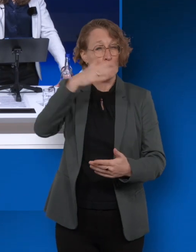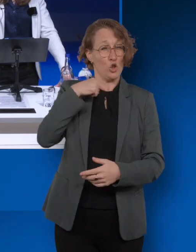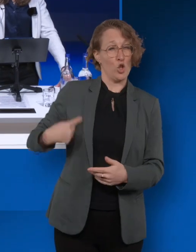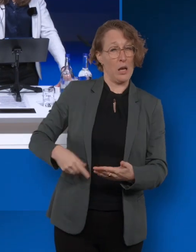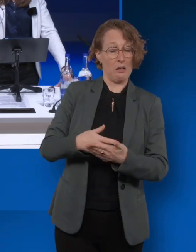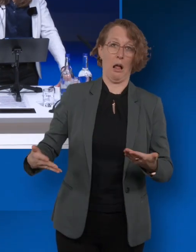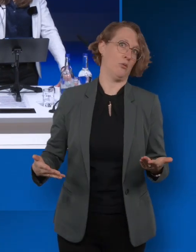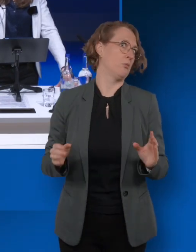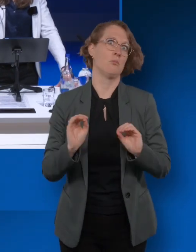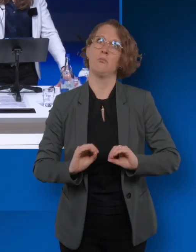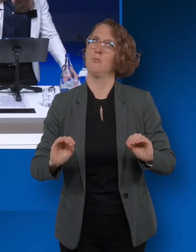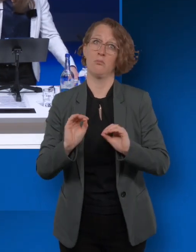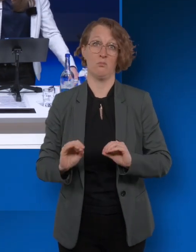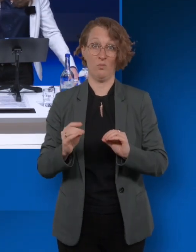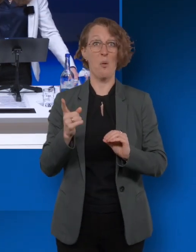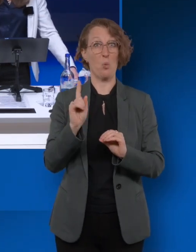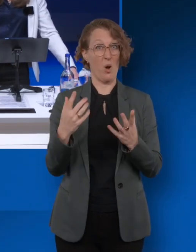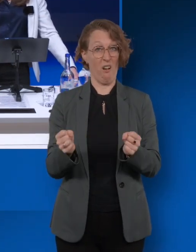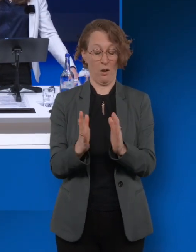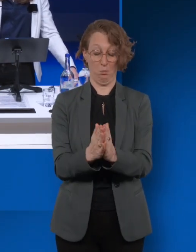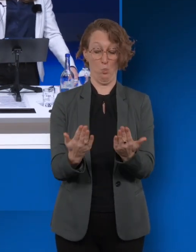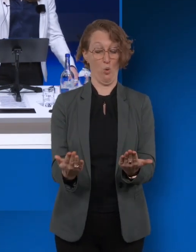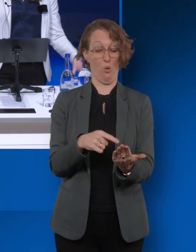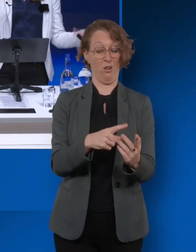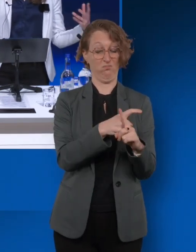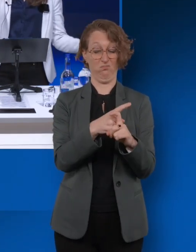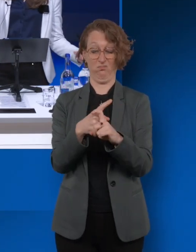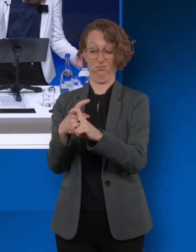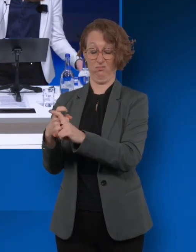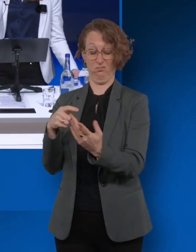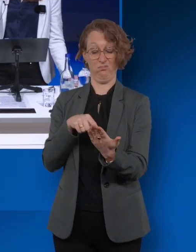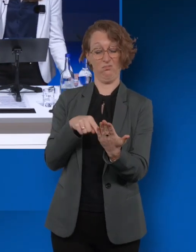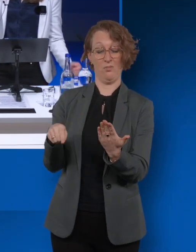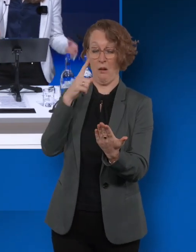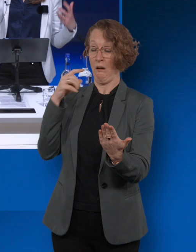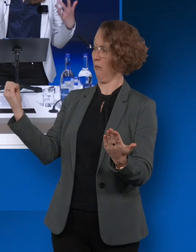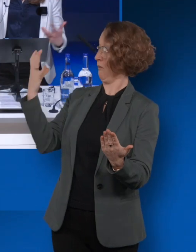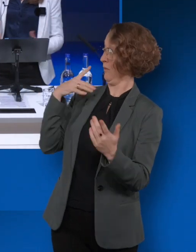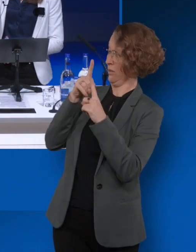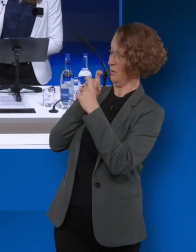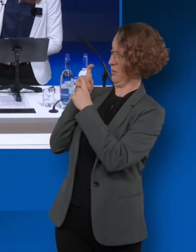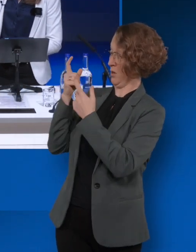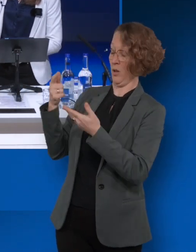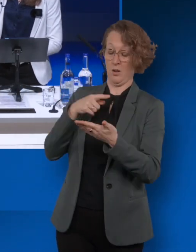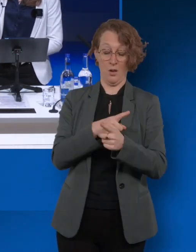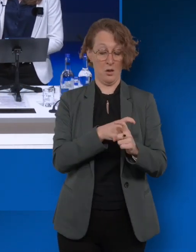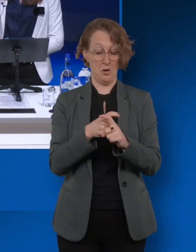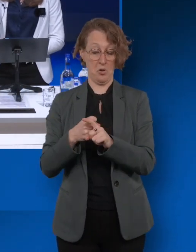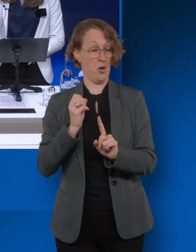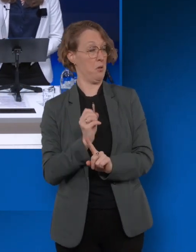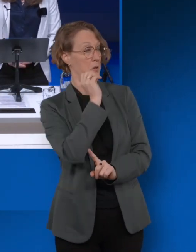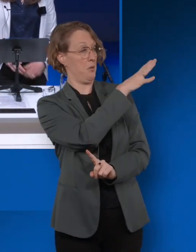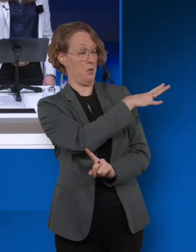Chinese language. All they have is a book of Chinese symbols to decode their message and to send